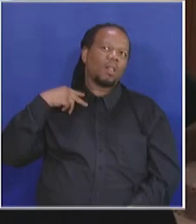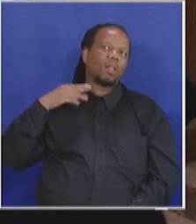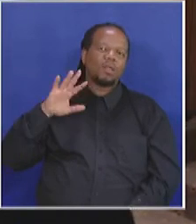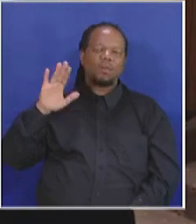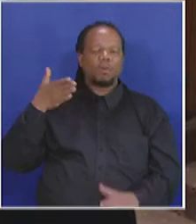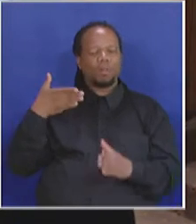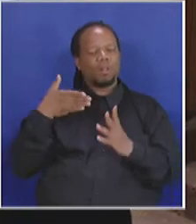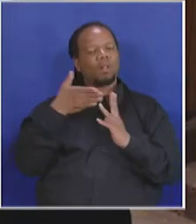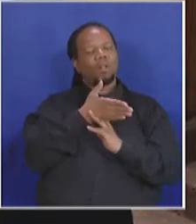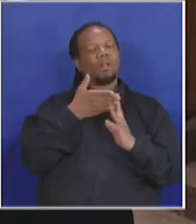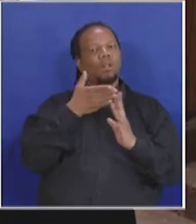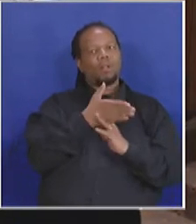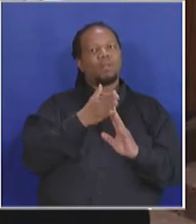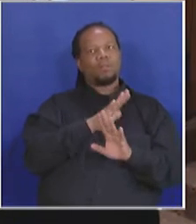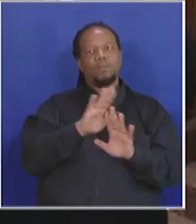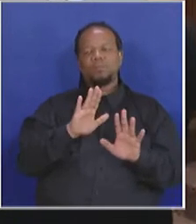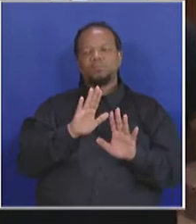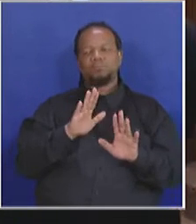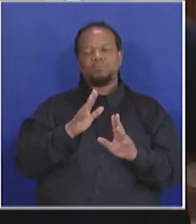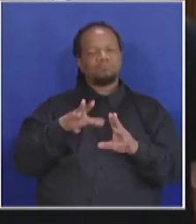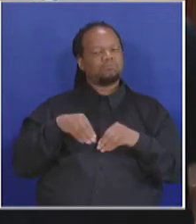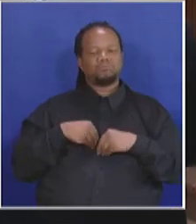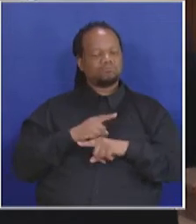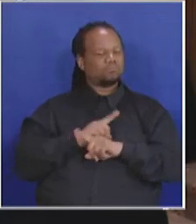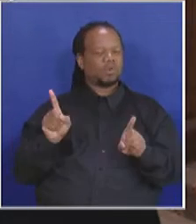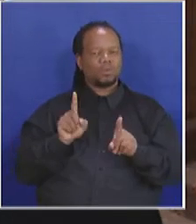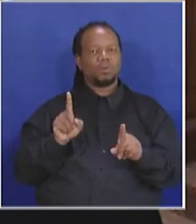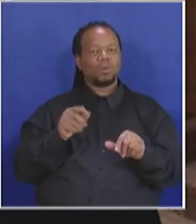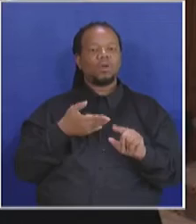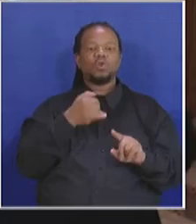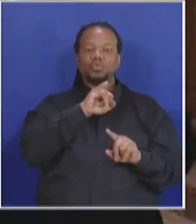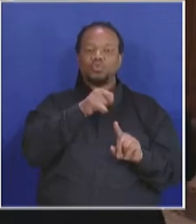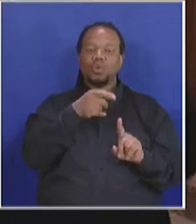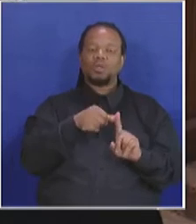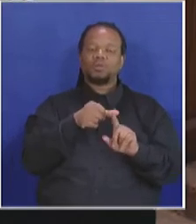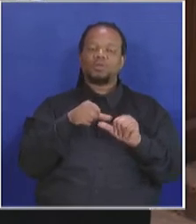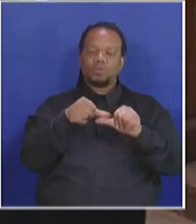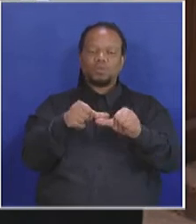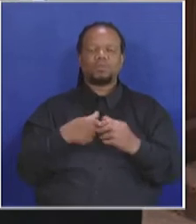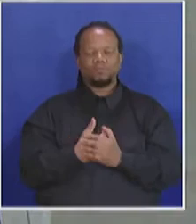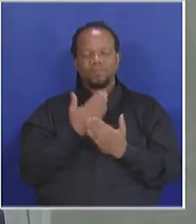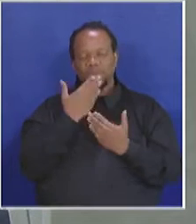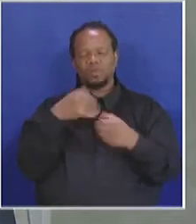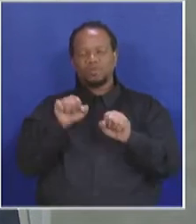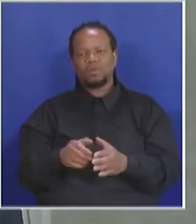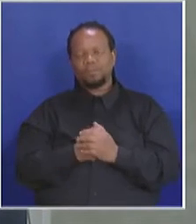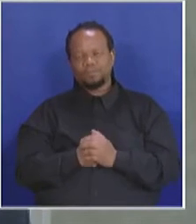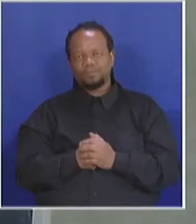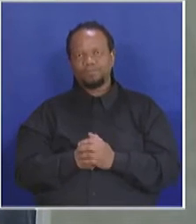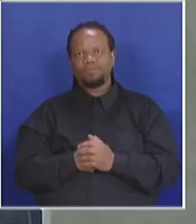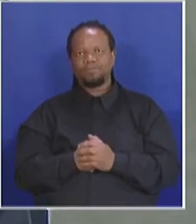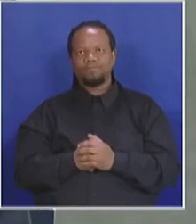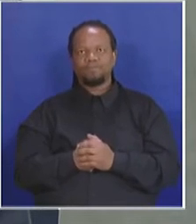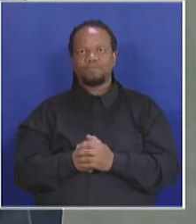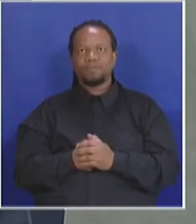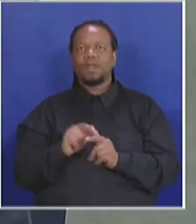me. No, I am not prepared, Chair. He is not prepared, sir. Continue, Honorable Julius. Thank you, Chairperson. I noticed that about